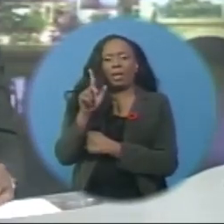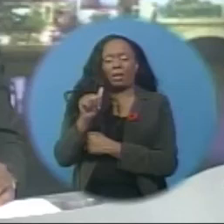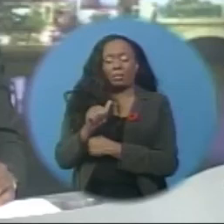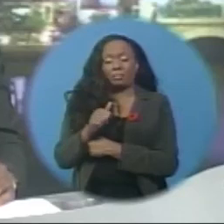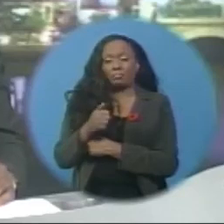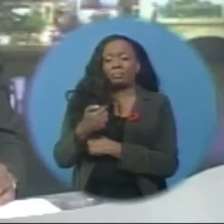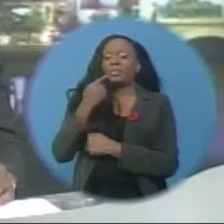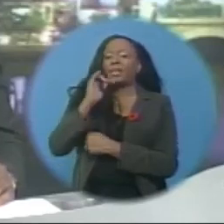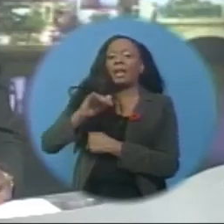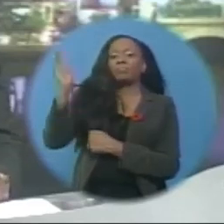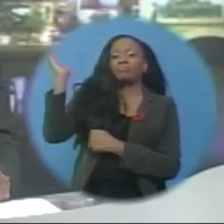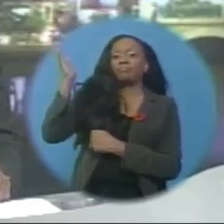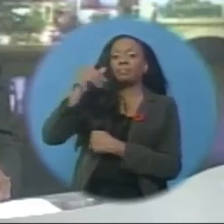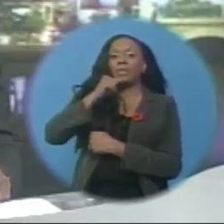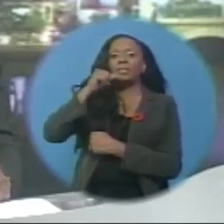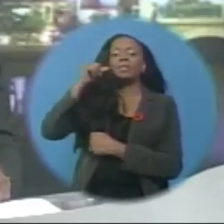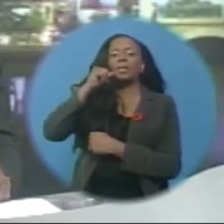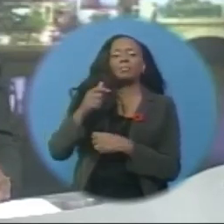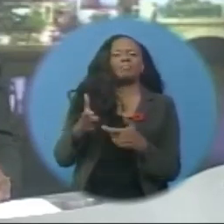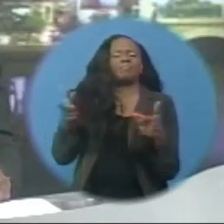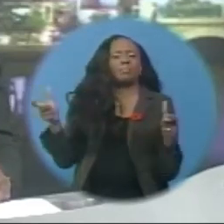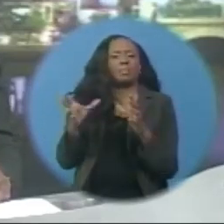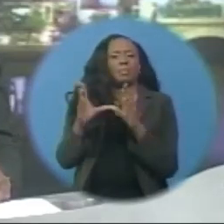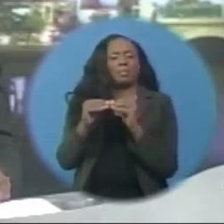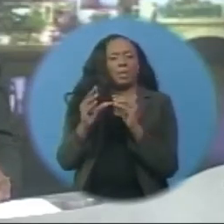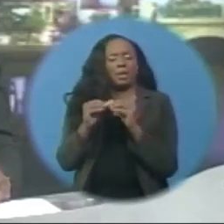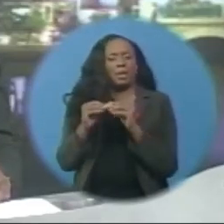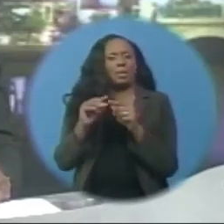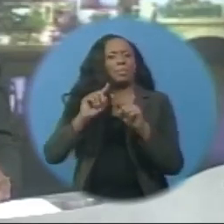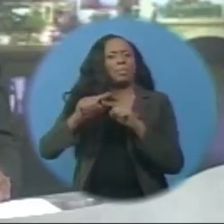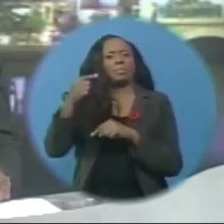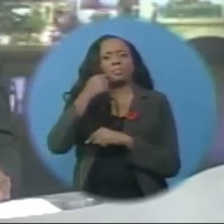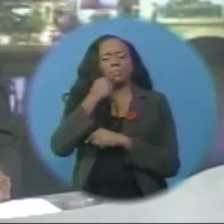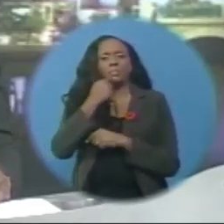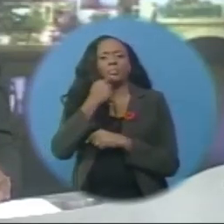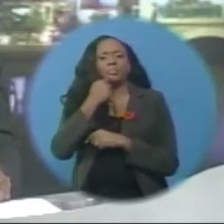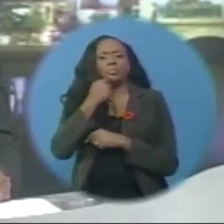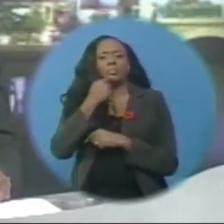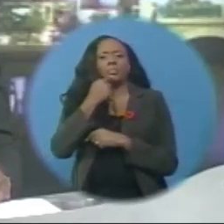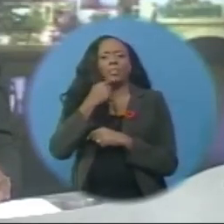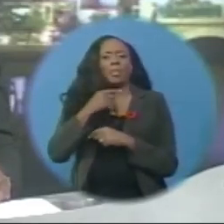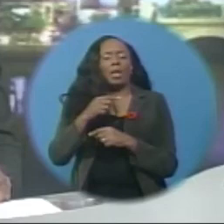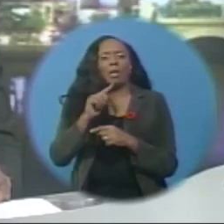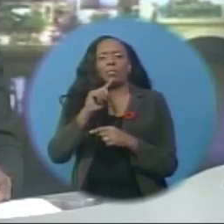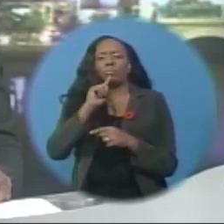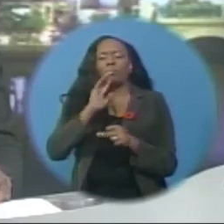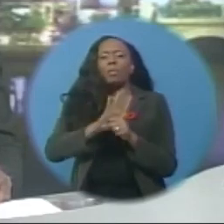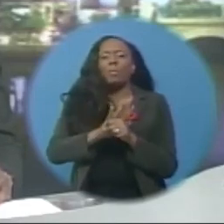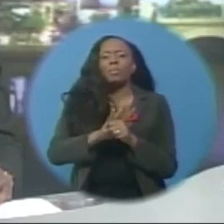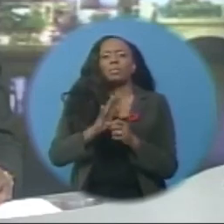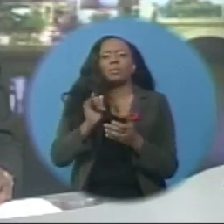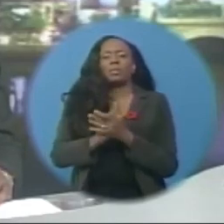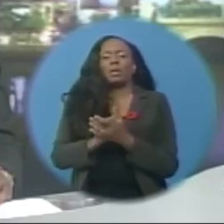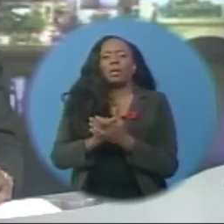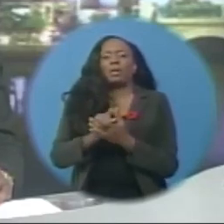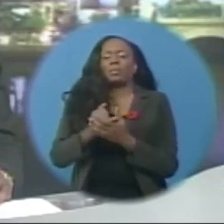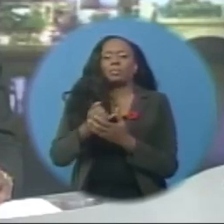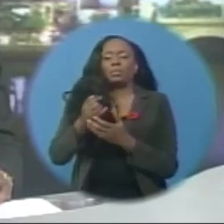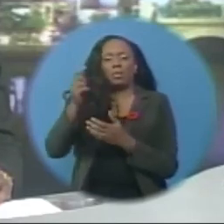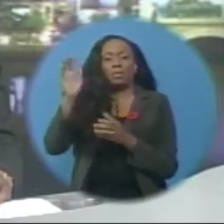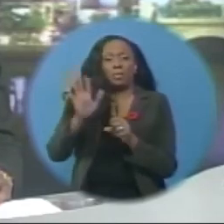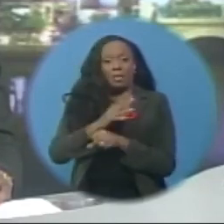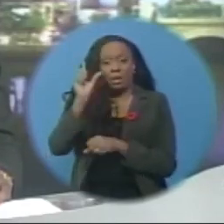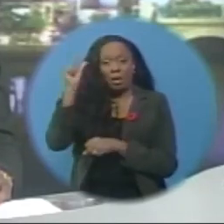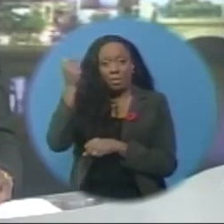yesterday, Granger said the government is confident that the common commitment of both the administration and the opposition will see